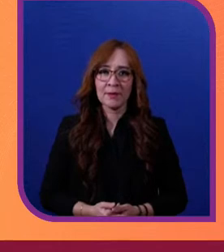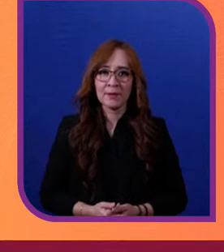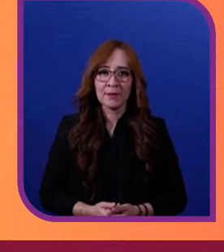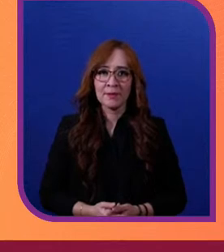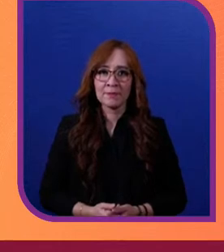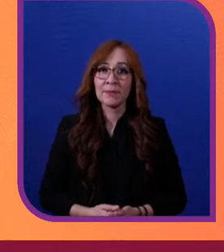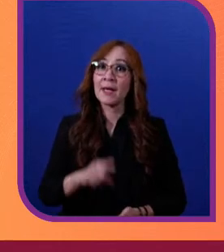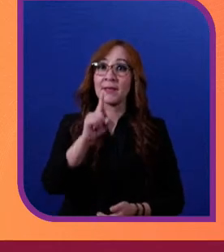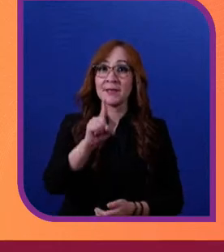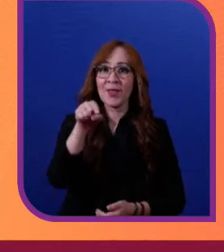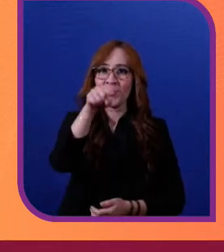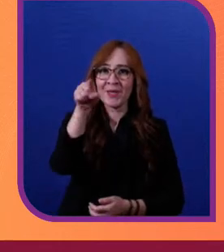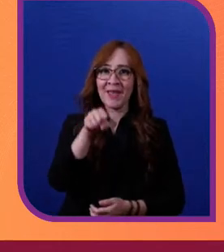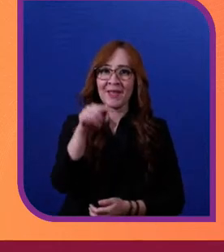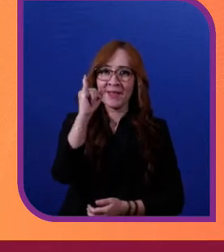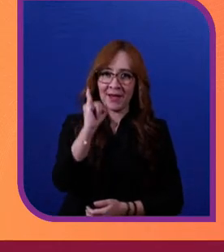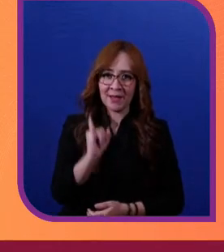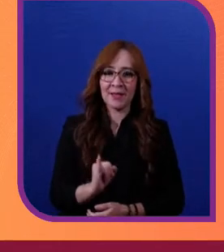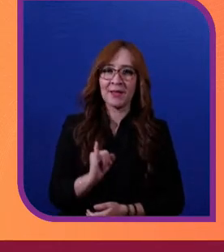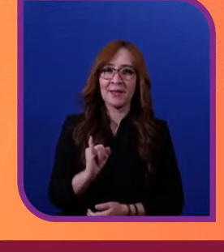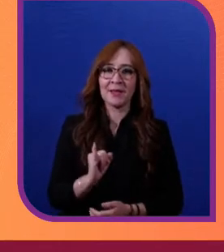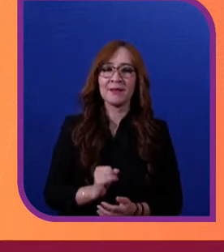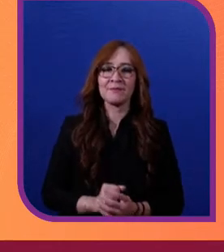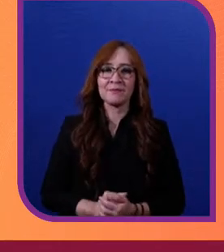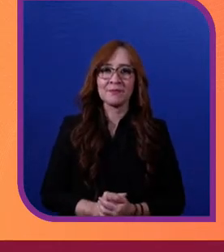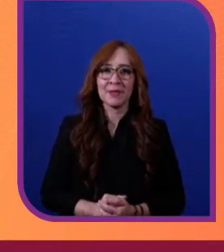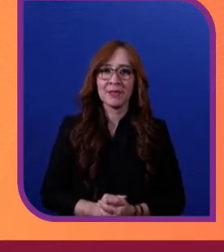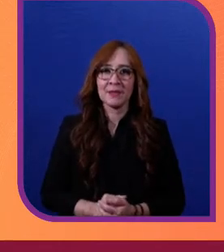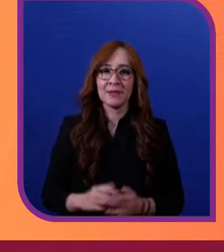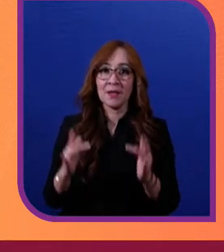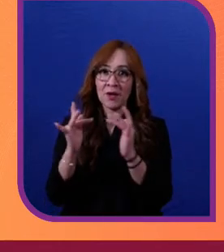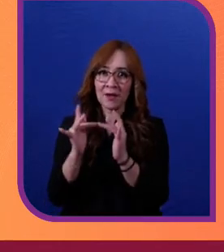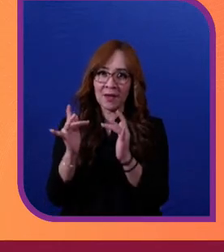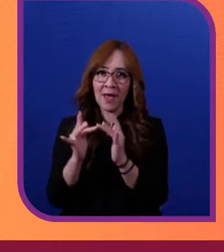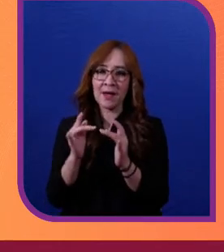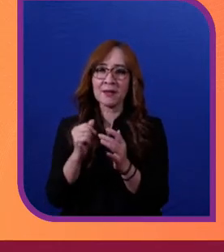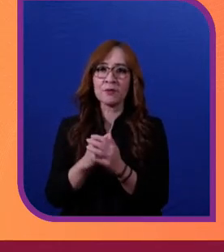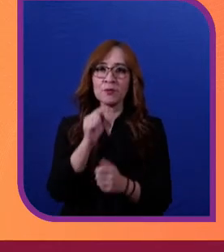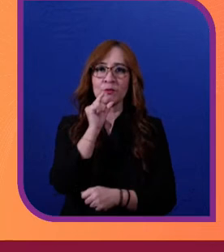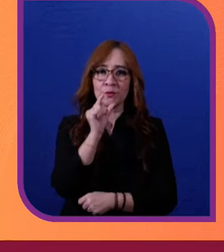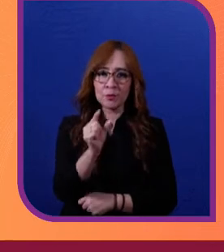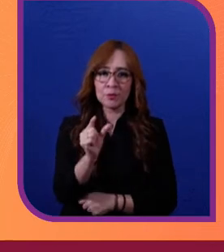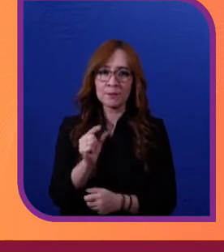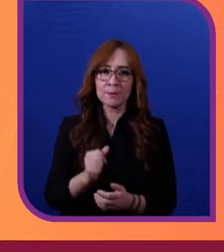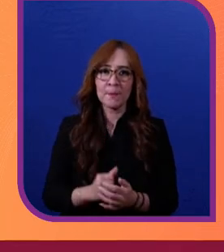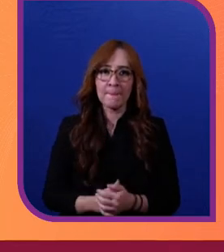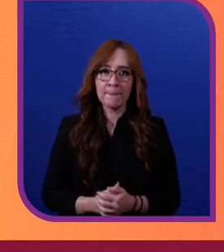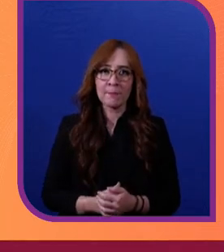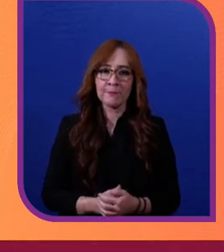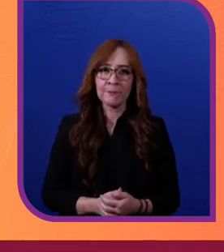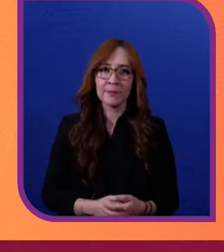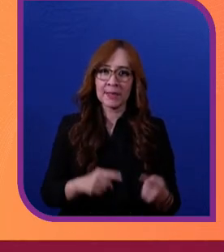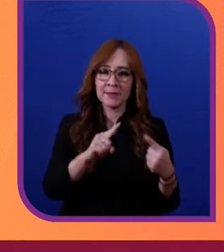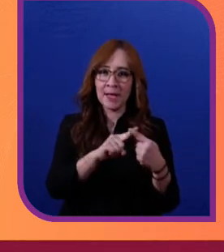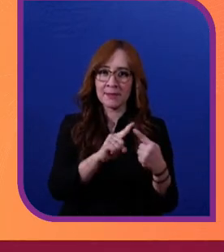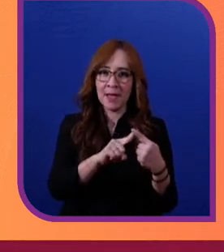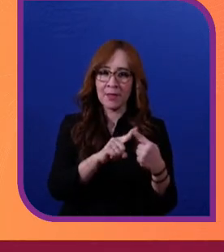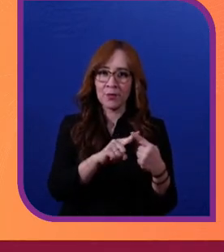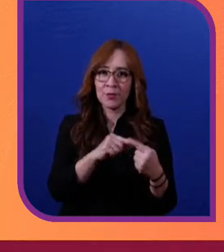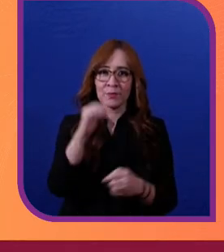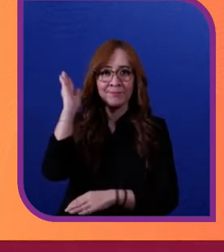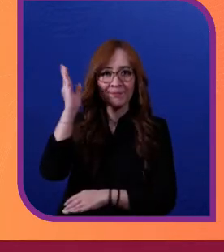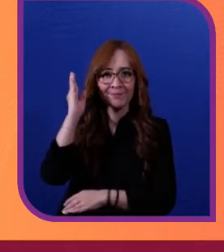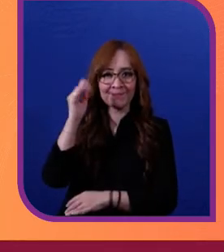from the online audition addresses to one of our discussion tuh pak said the best